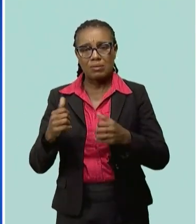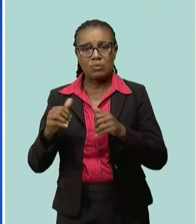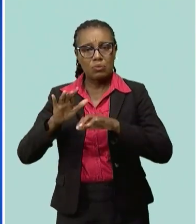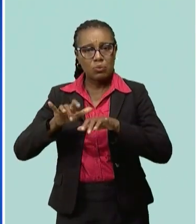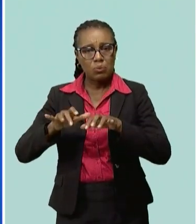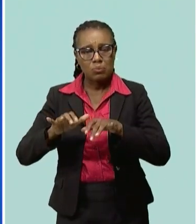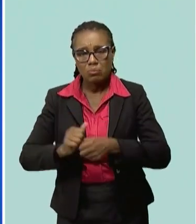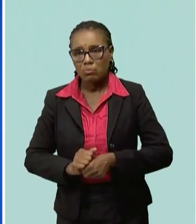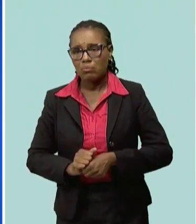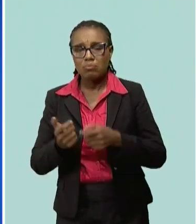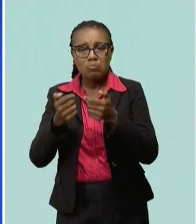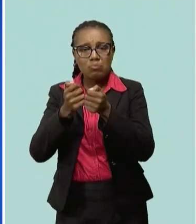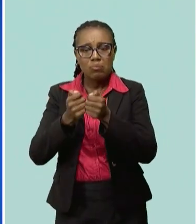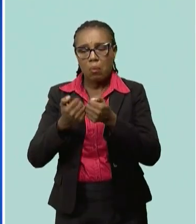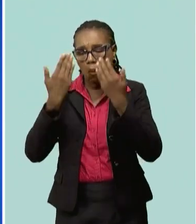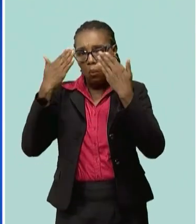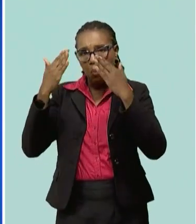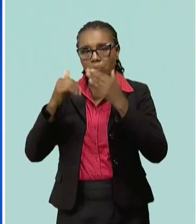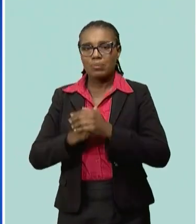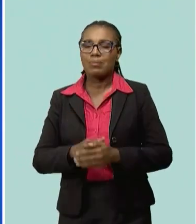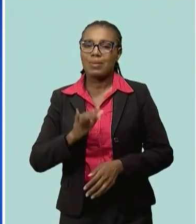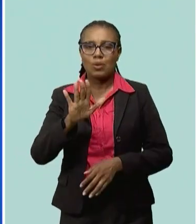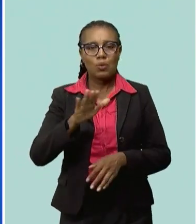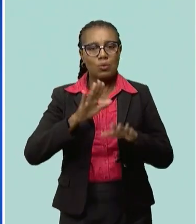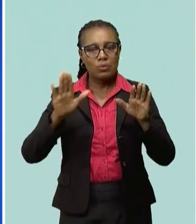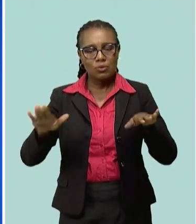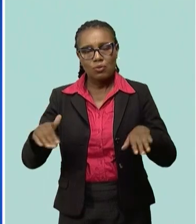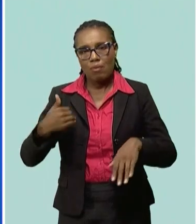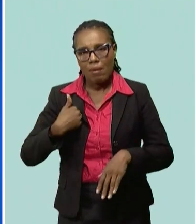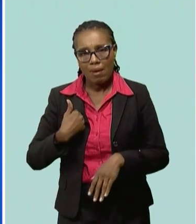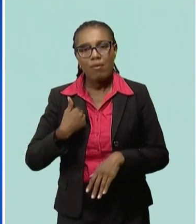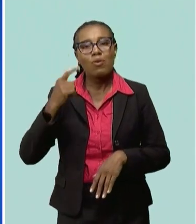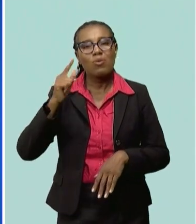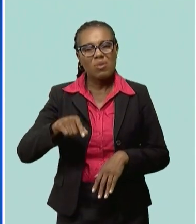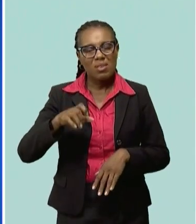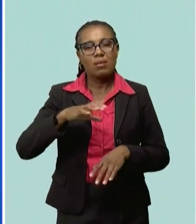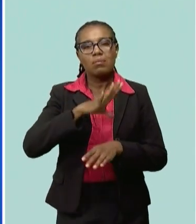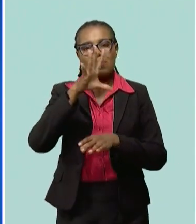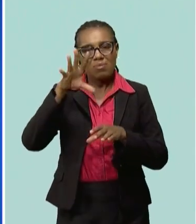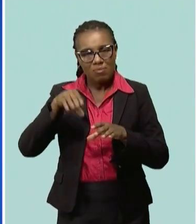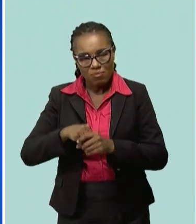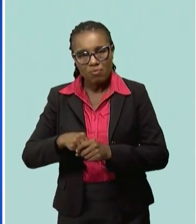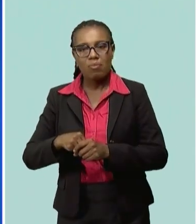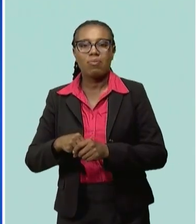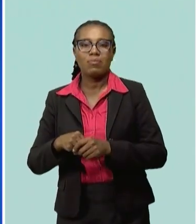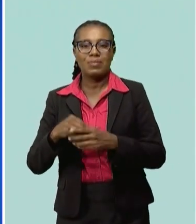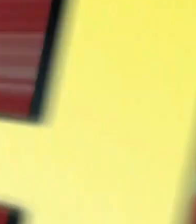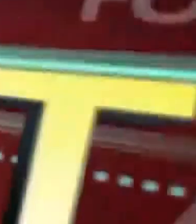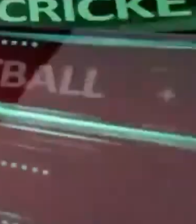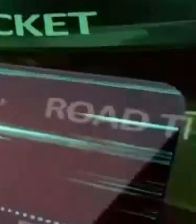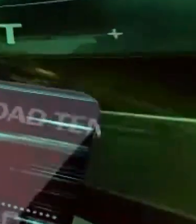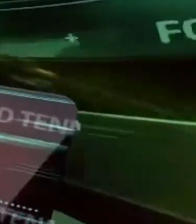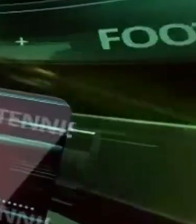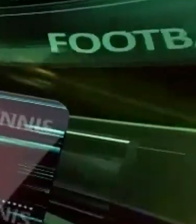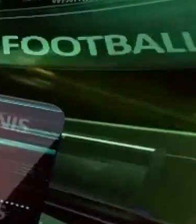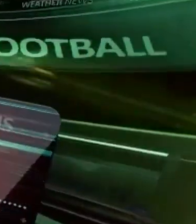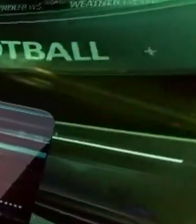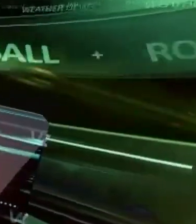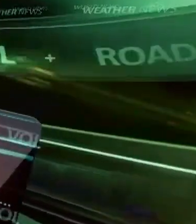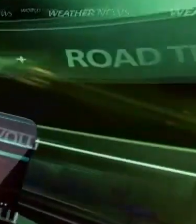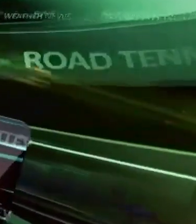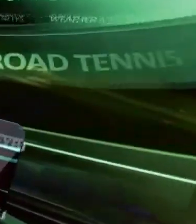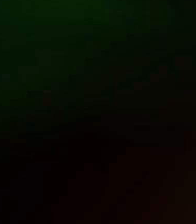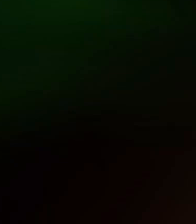child in this world, you belong to the digital age. And you need to get with it. Get with the program. Sports